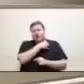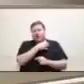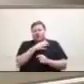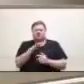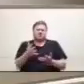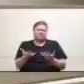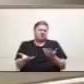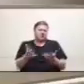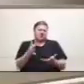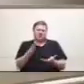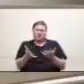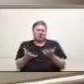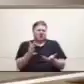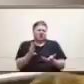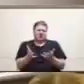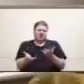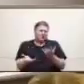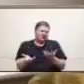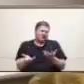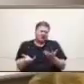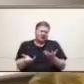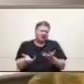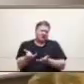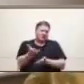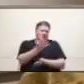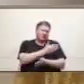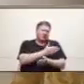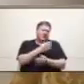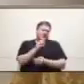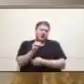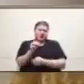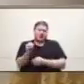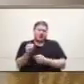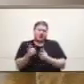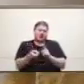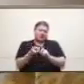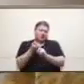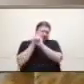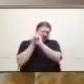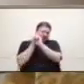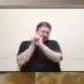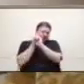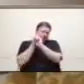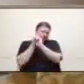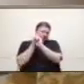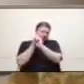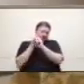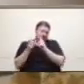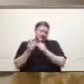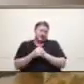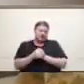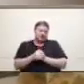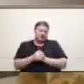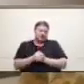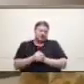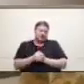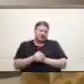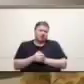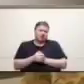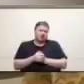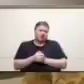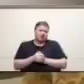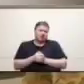Apparently, the previous MM that's now on suspension, there